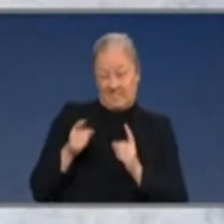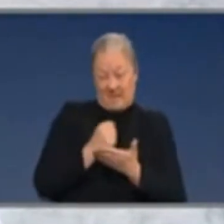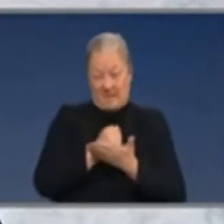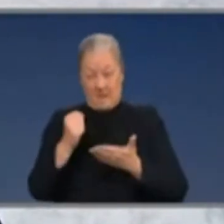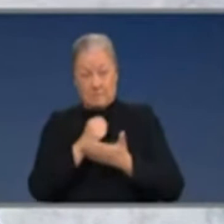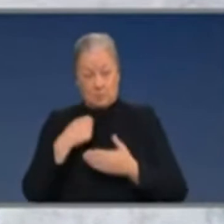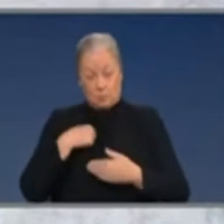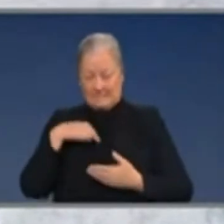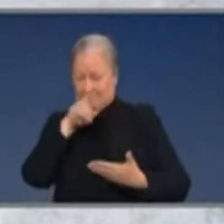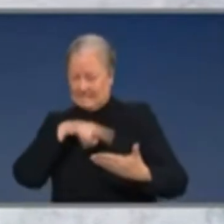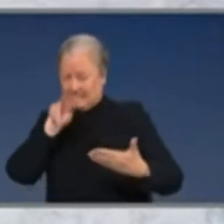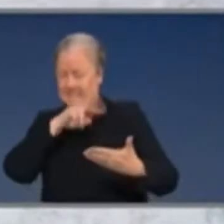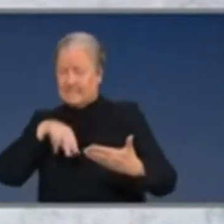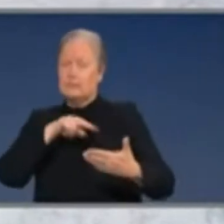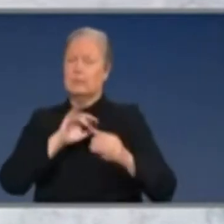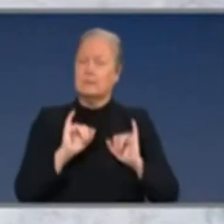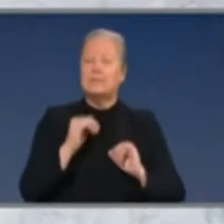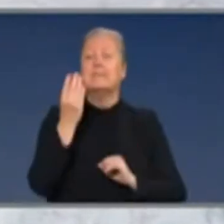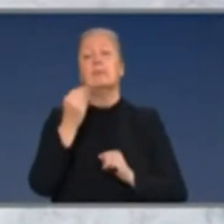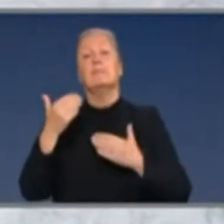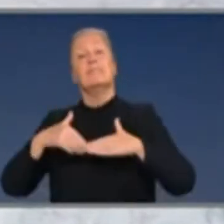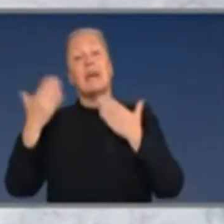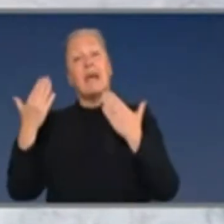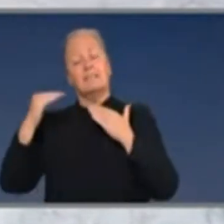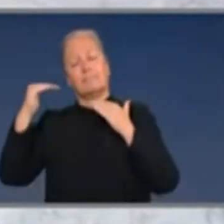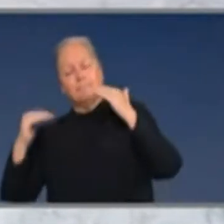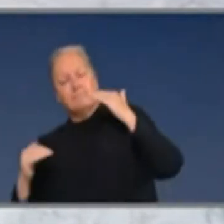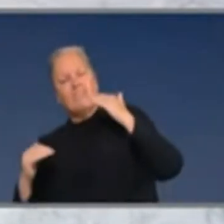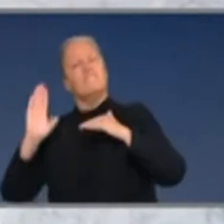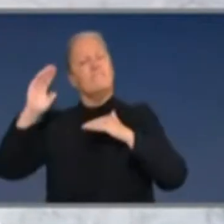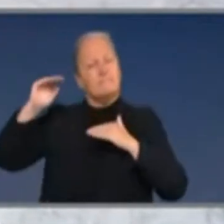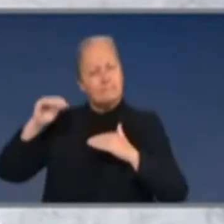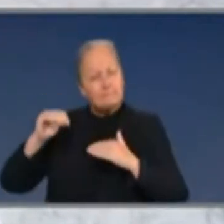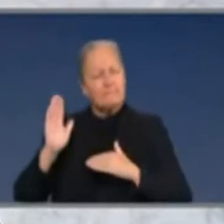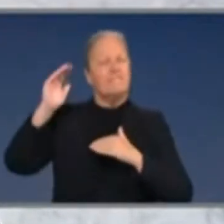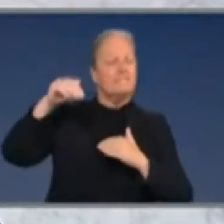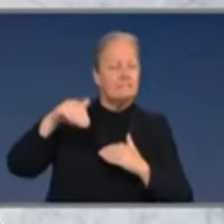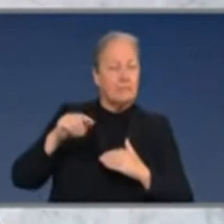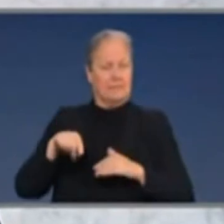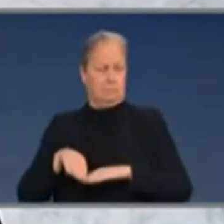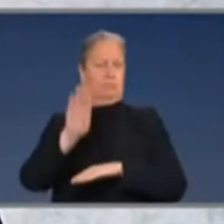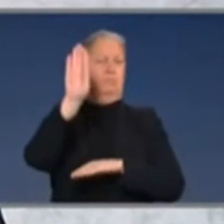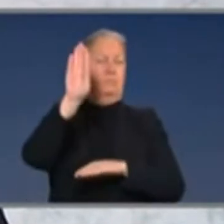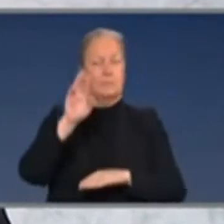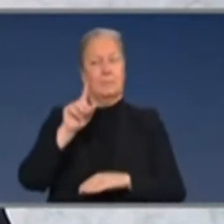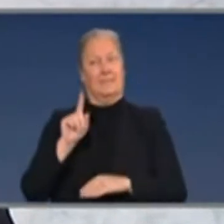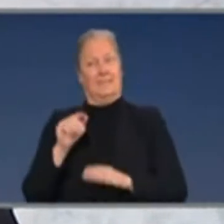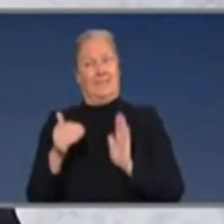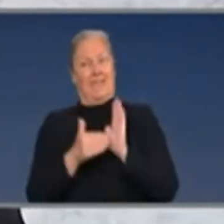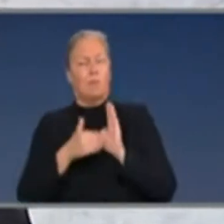numbers, but certainly while some days have been lower at that elevated levels, that is a real cause for